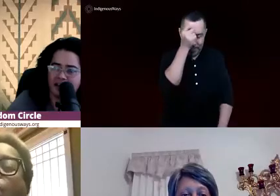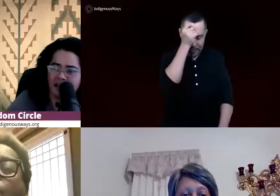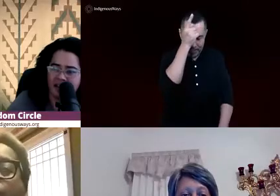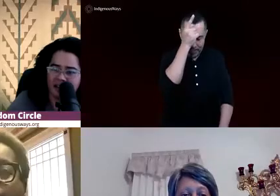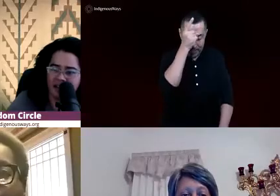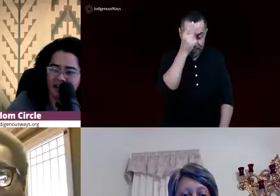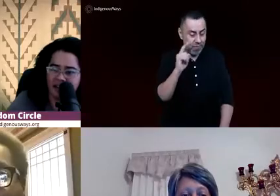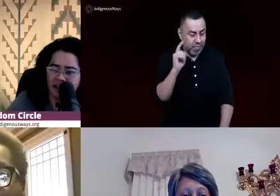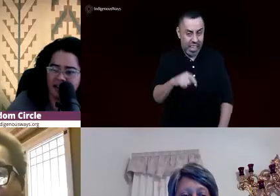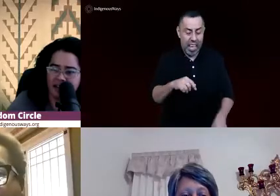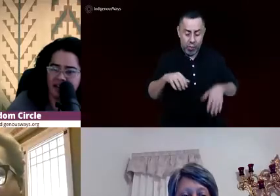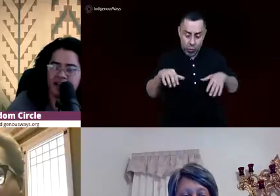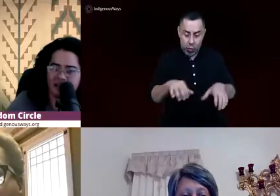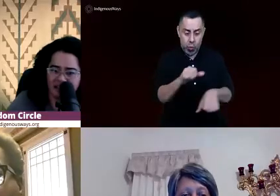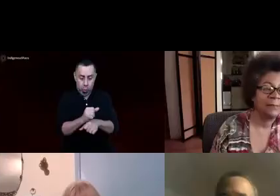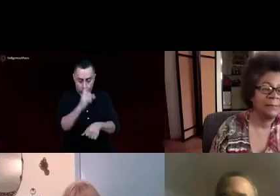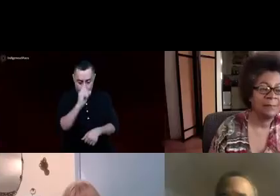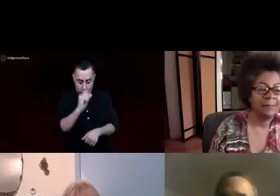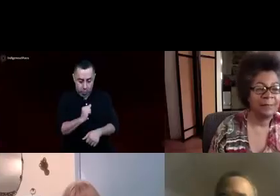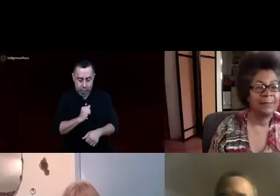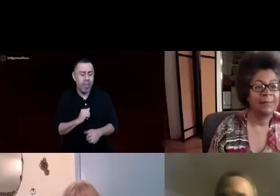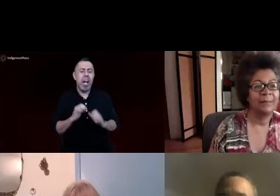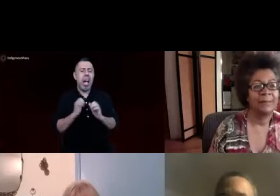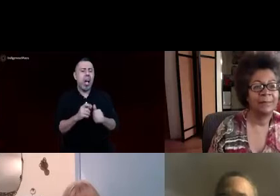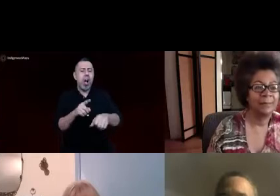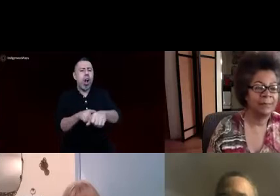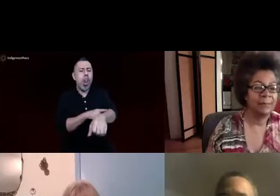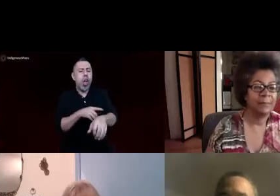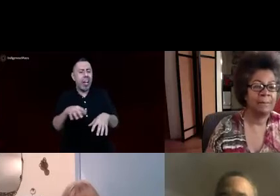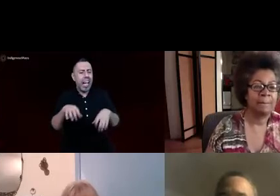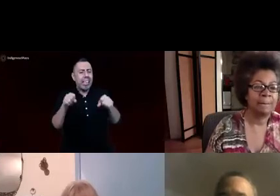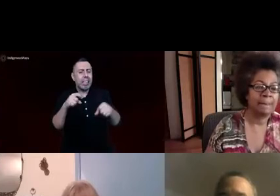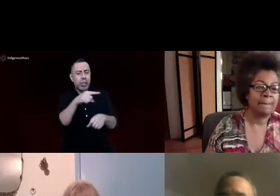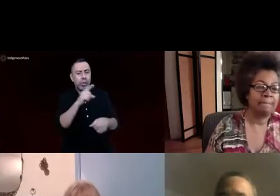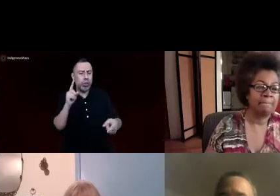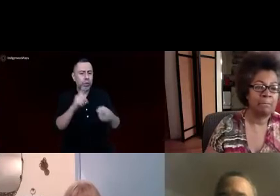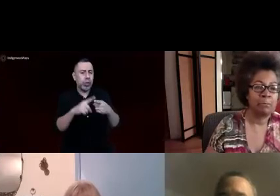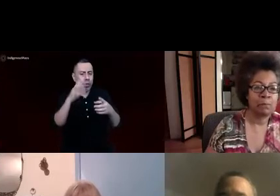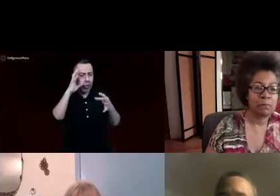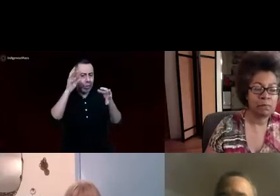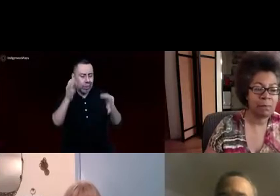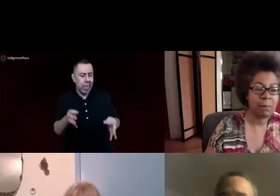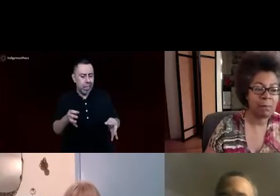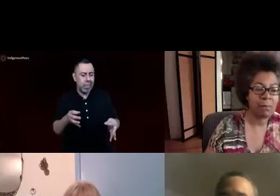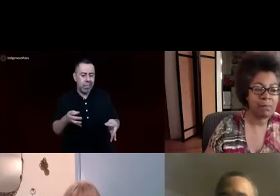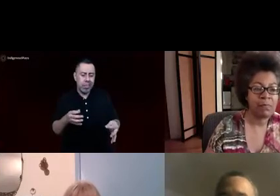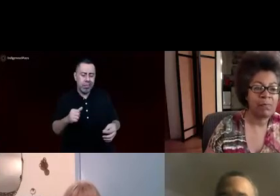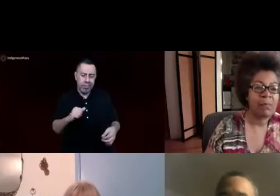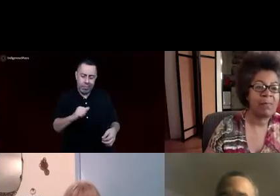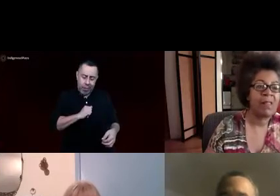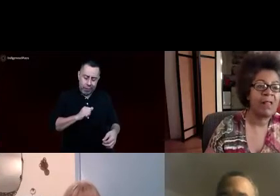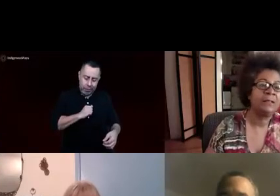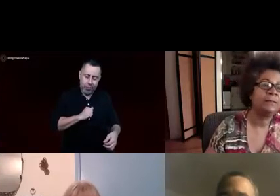for yourself? How long did it take you to decide that, you know, it was self that you had to deal with and